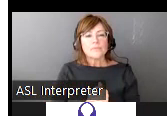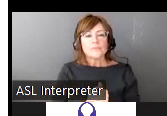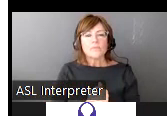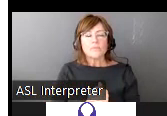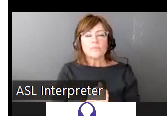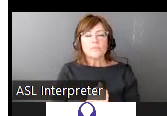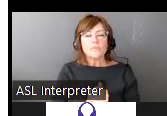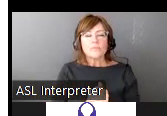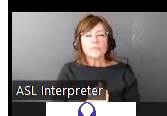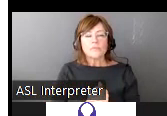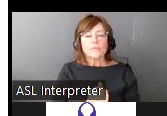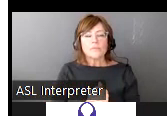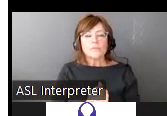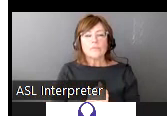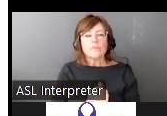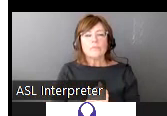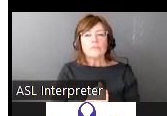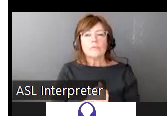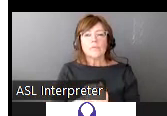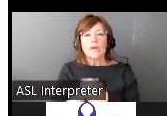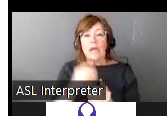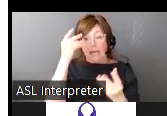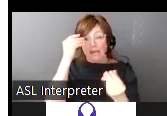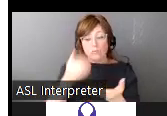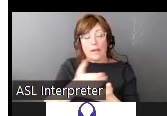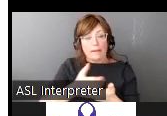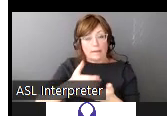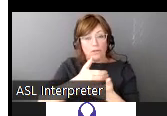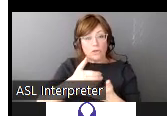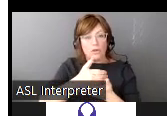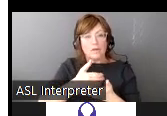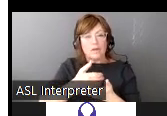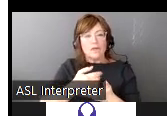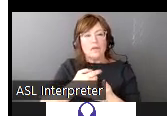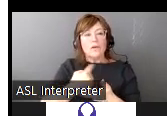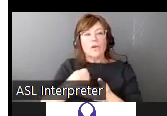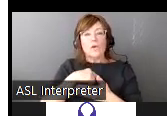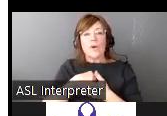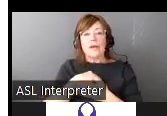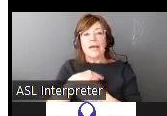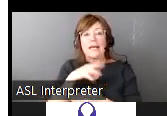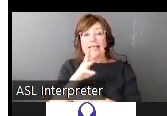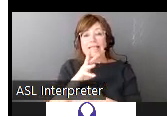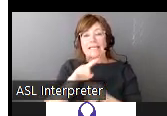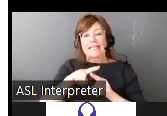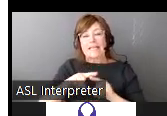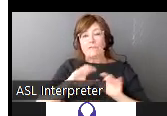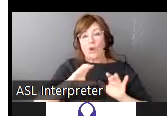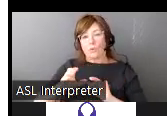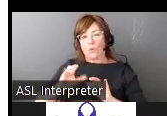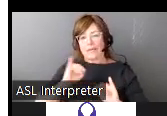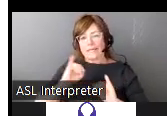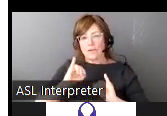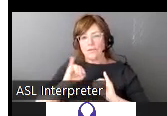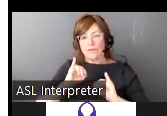regard to the data collection, we conducted 6 group interviews in total.